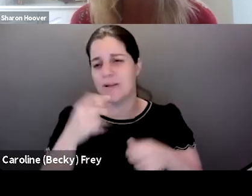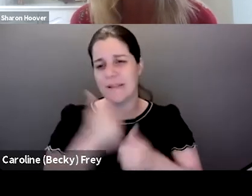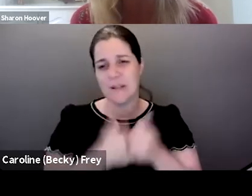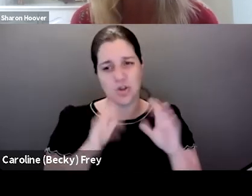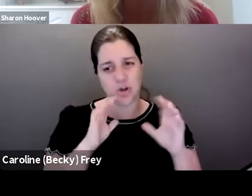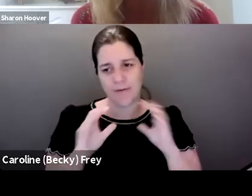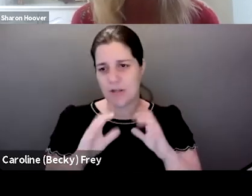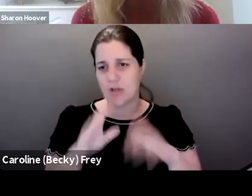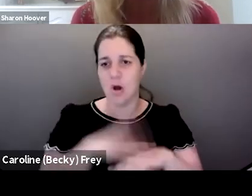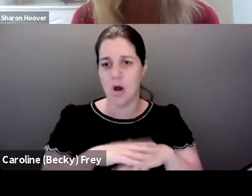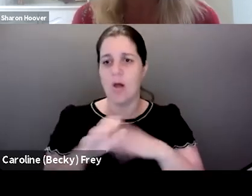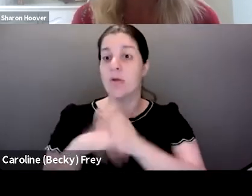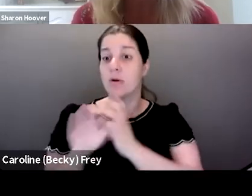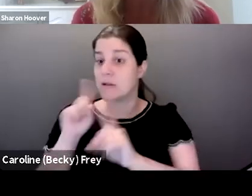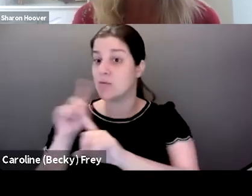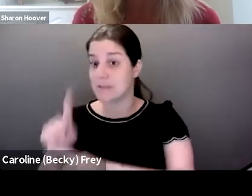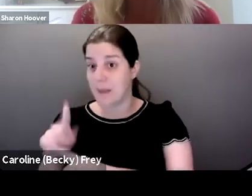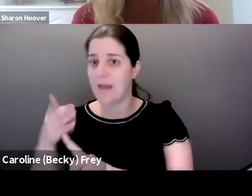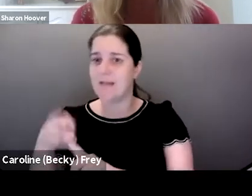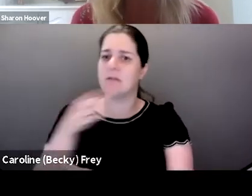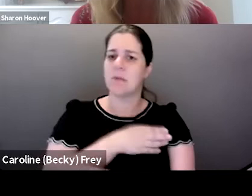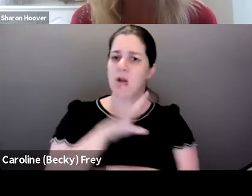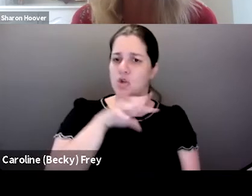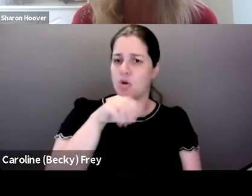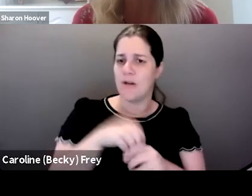crisis response systems. And one of the most central